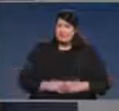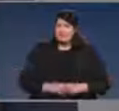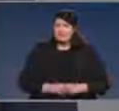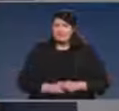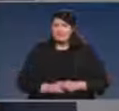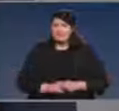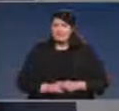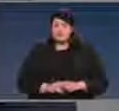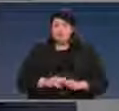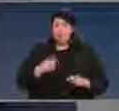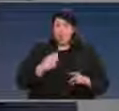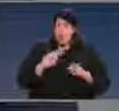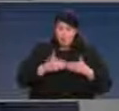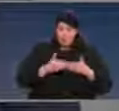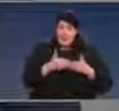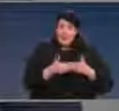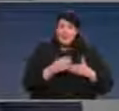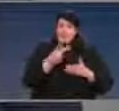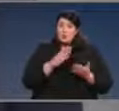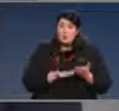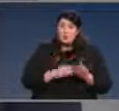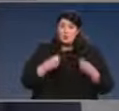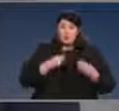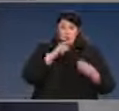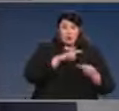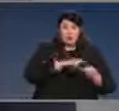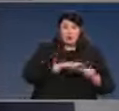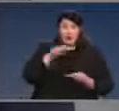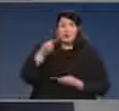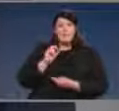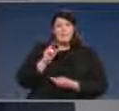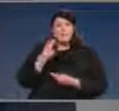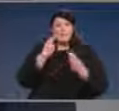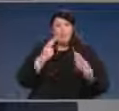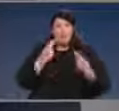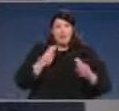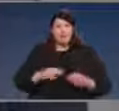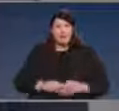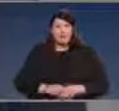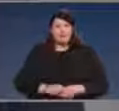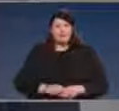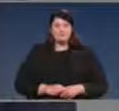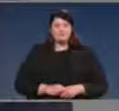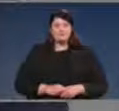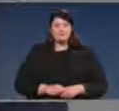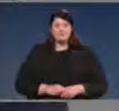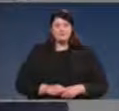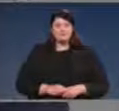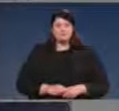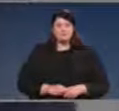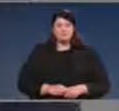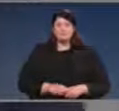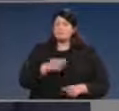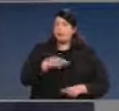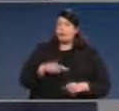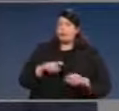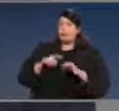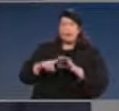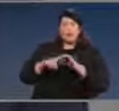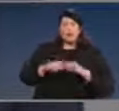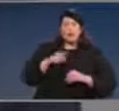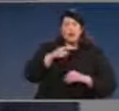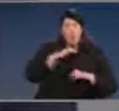unfold, that many of those businesses would see an improvement. In the month of June, for example, though, the automotive industry had a weird uptick in sales, something they